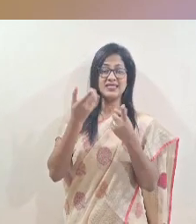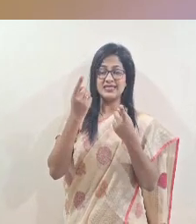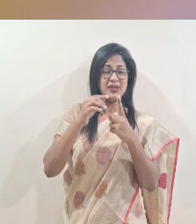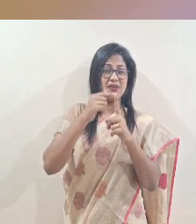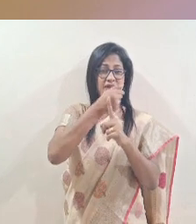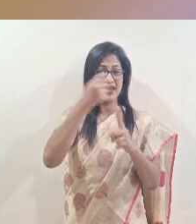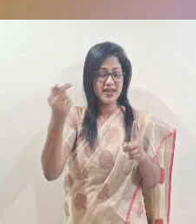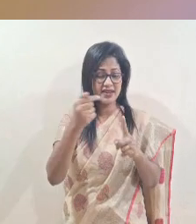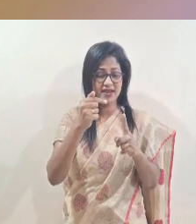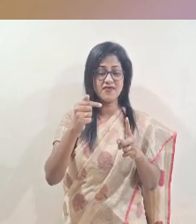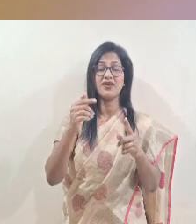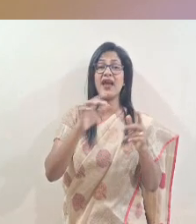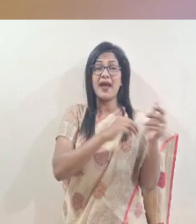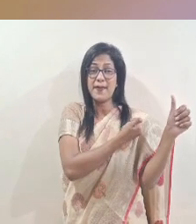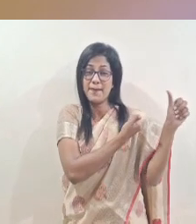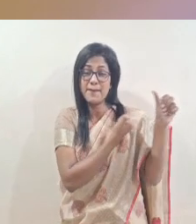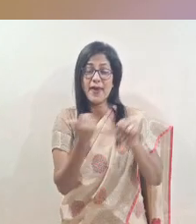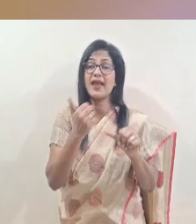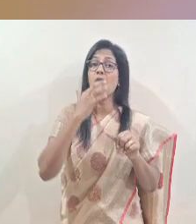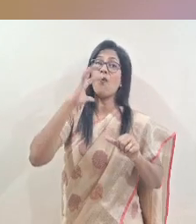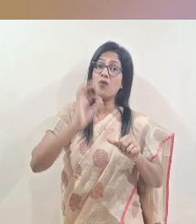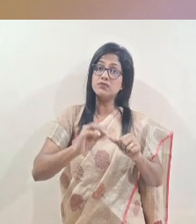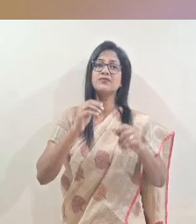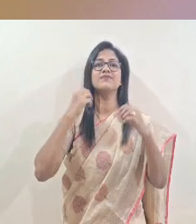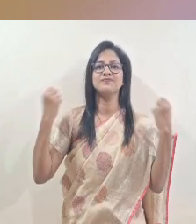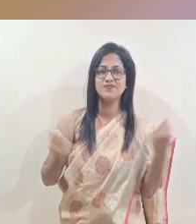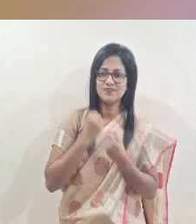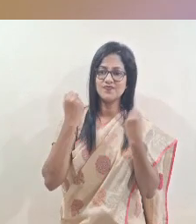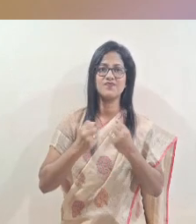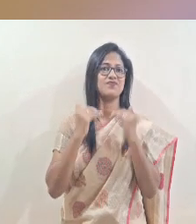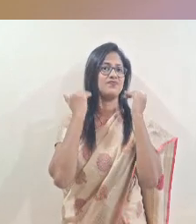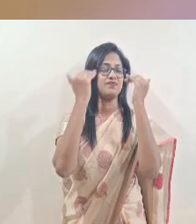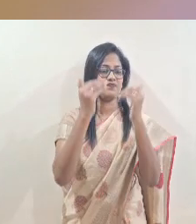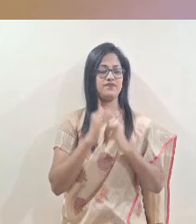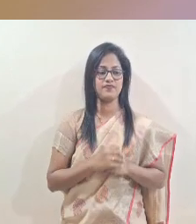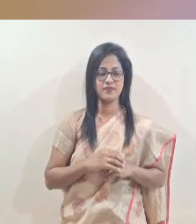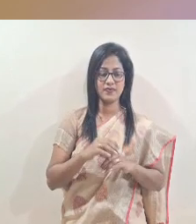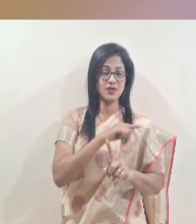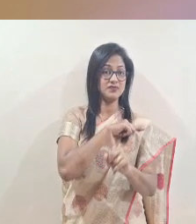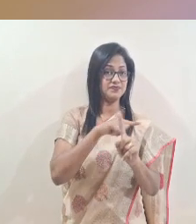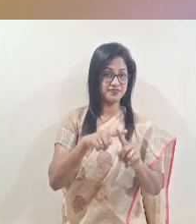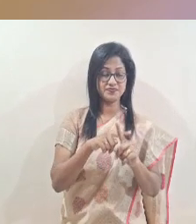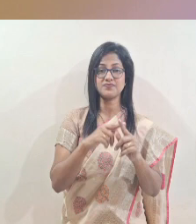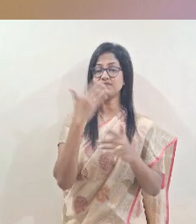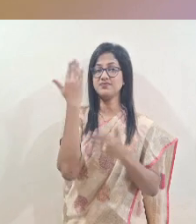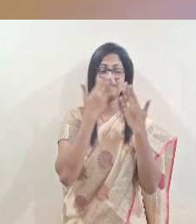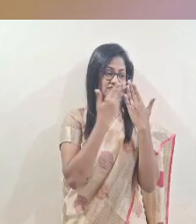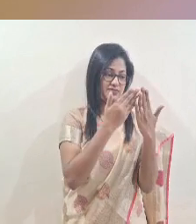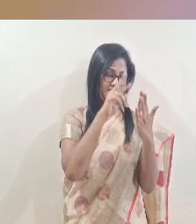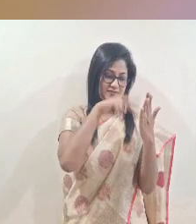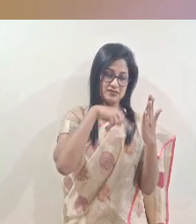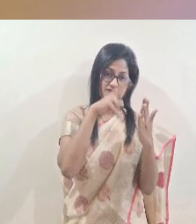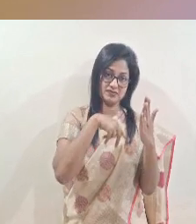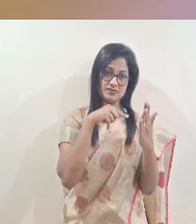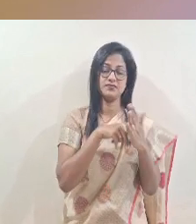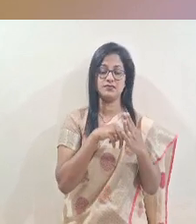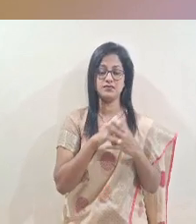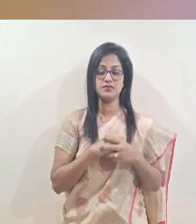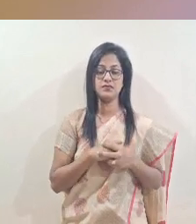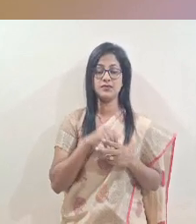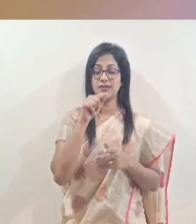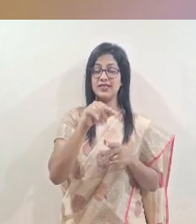to get back to its original performance level. So, throughout the literature, this particular